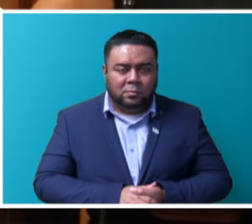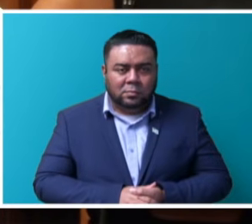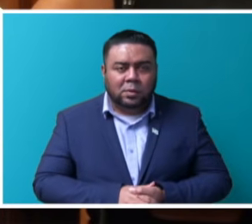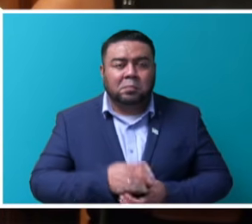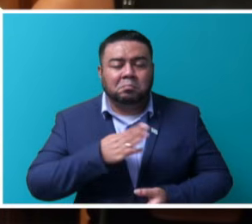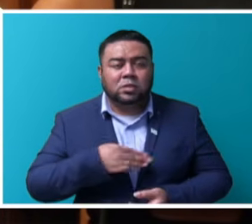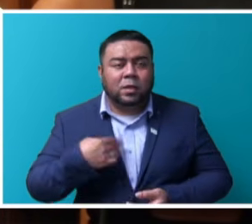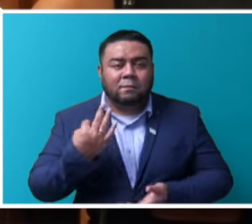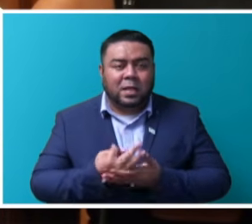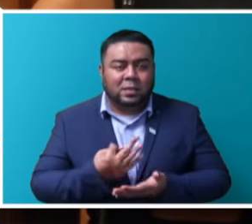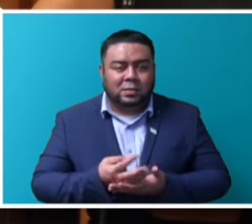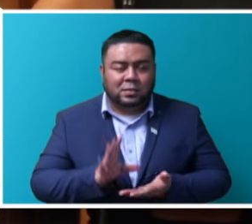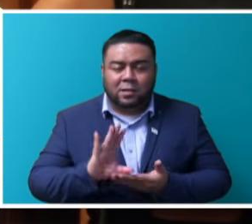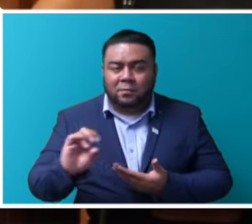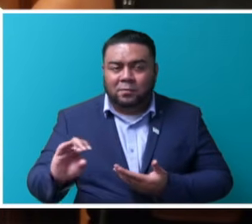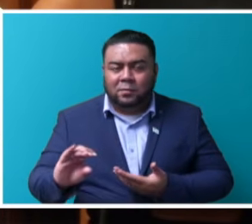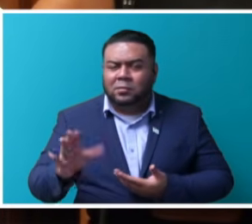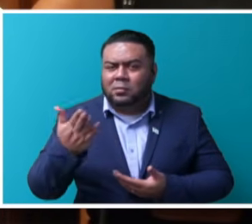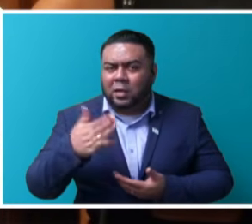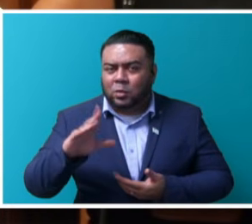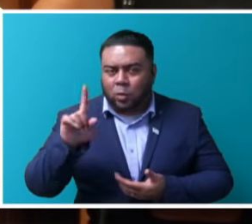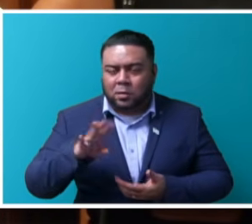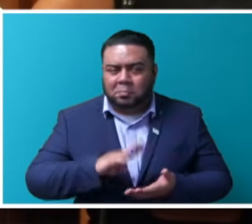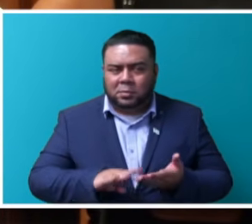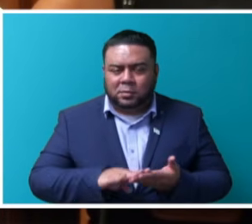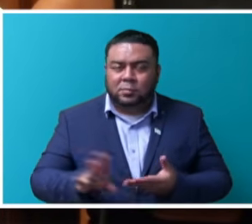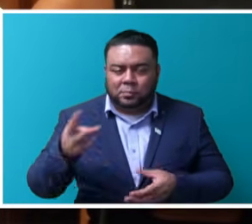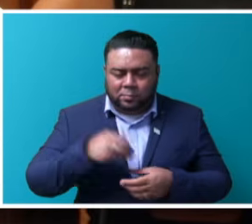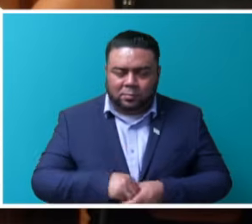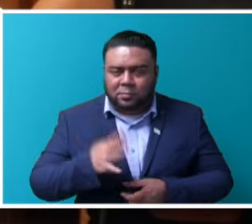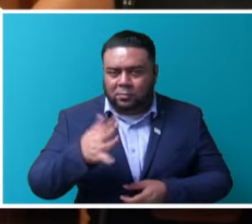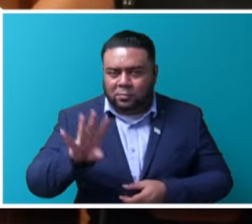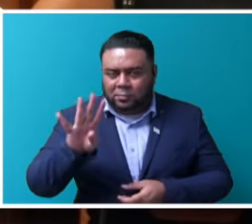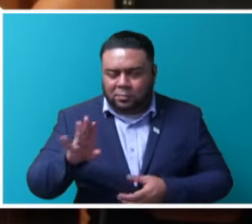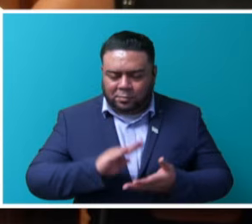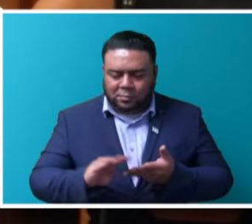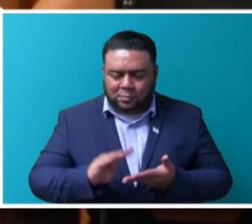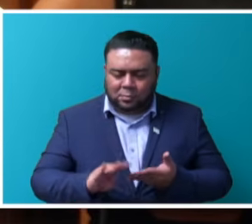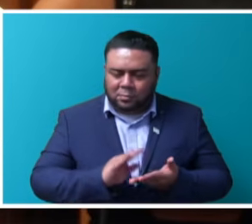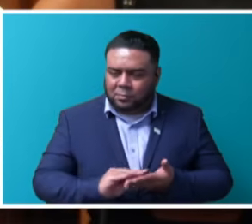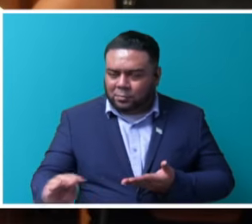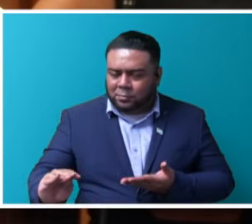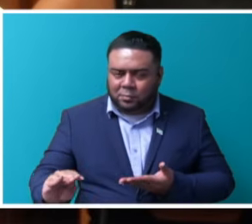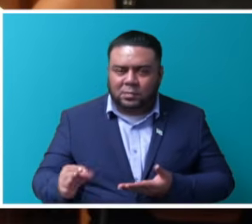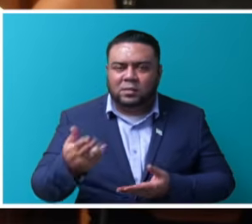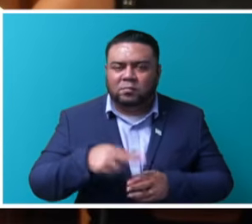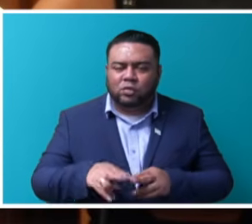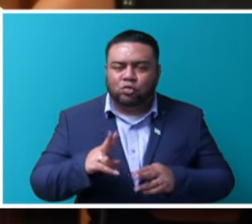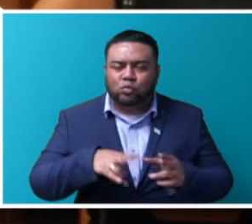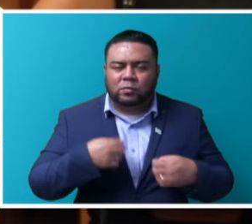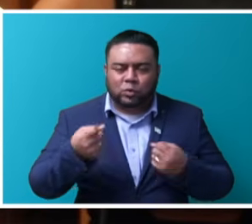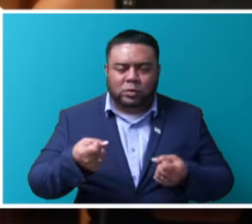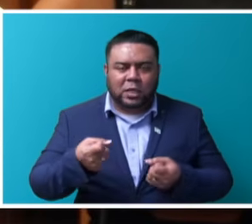of Finance is allocated a total budget of 91 million, which includes 54 million to fund the operations of the Fiji Revenue and Customs